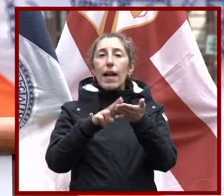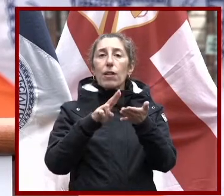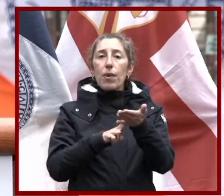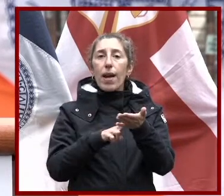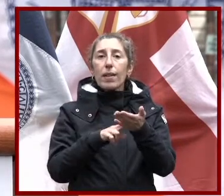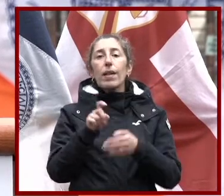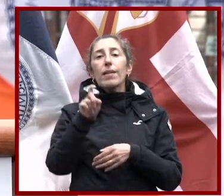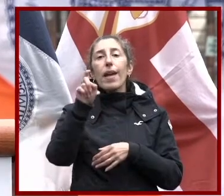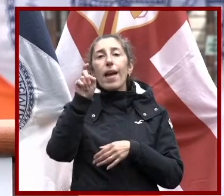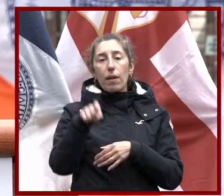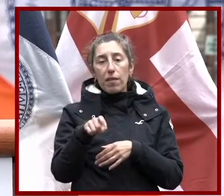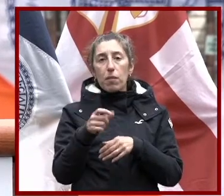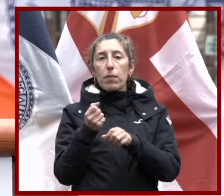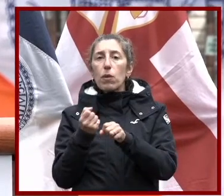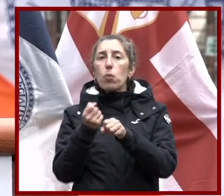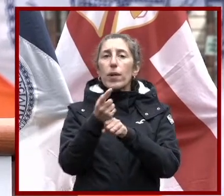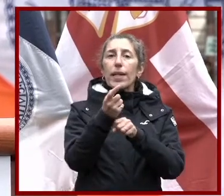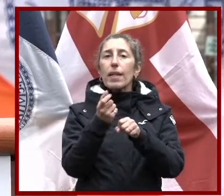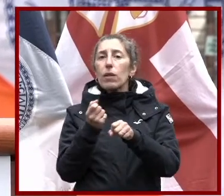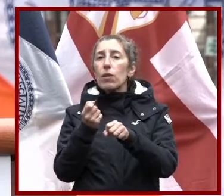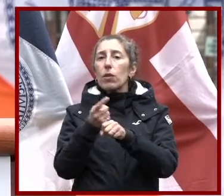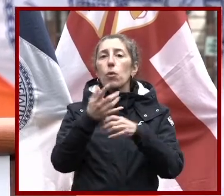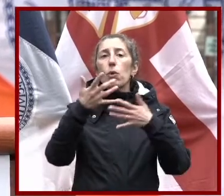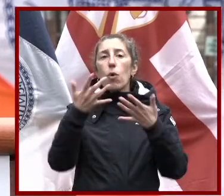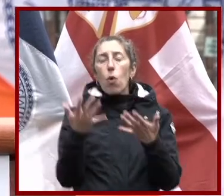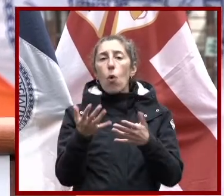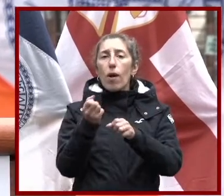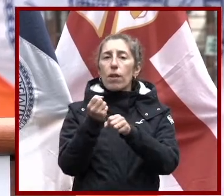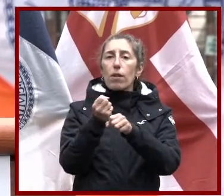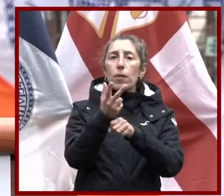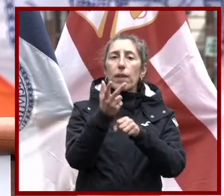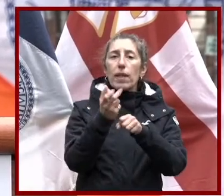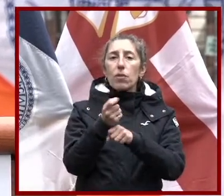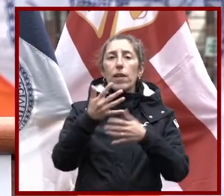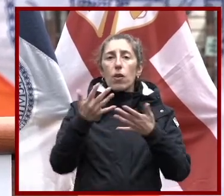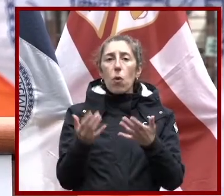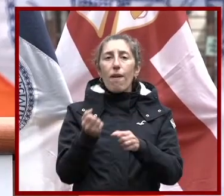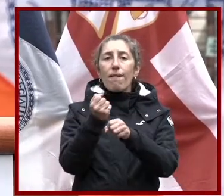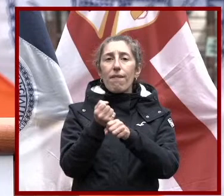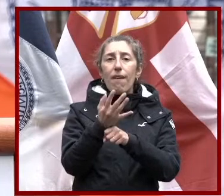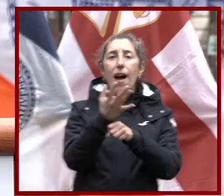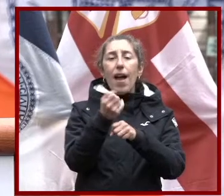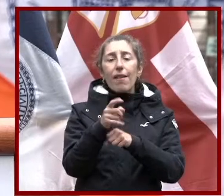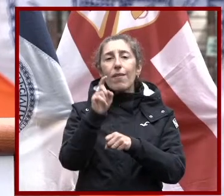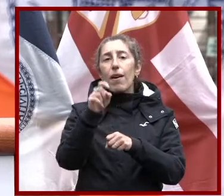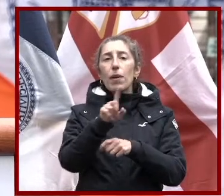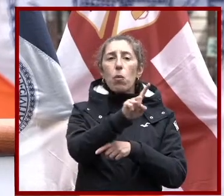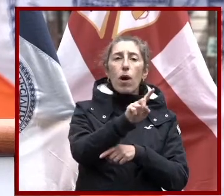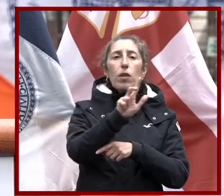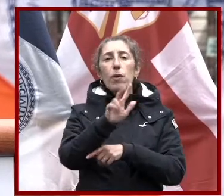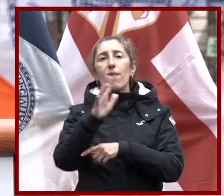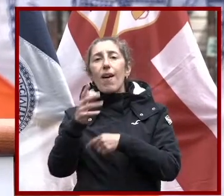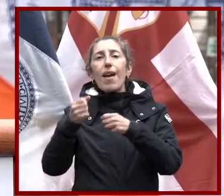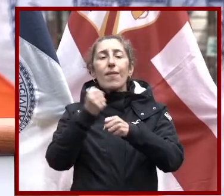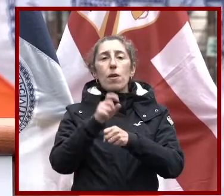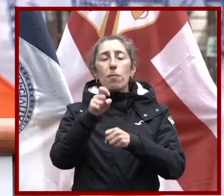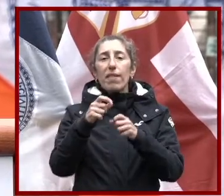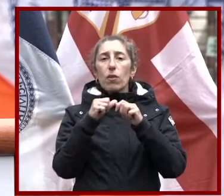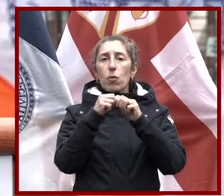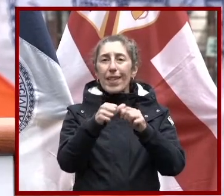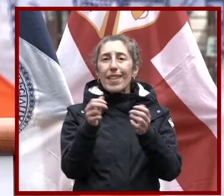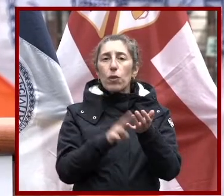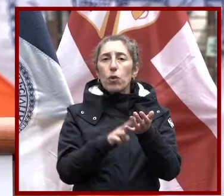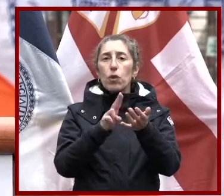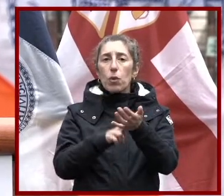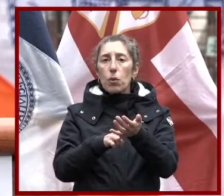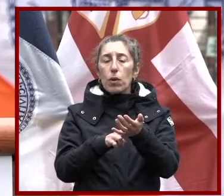every 1, 3, or 5 years. Most people don't know about contract faculty. yet we make